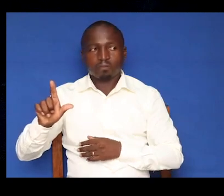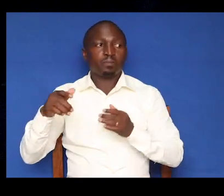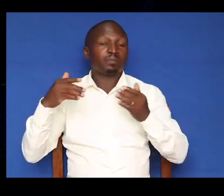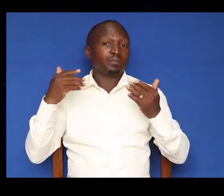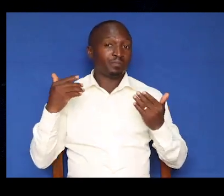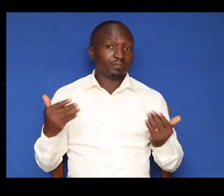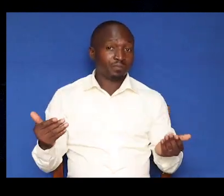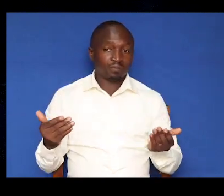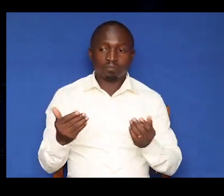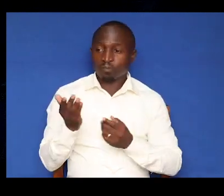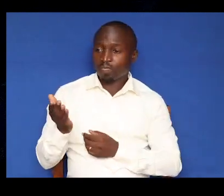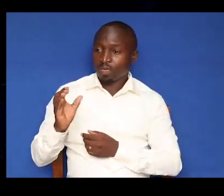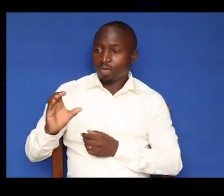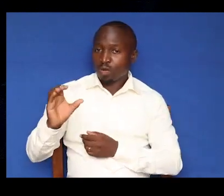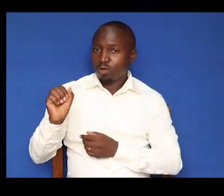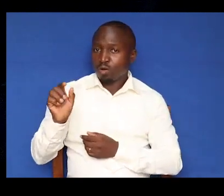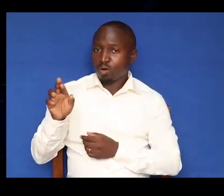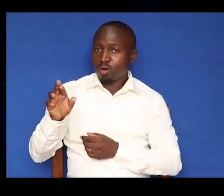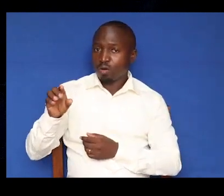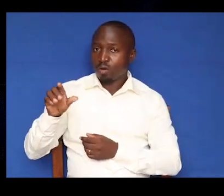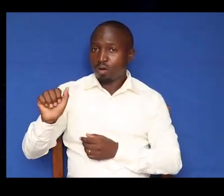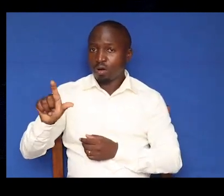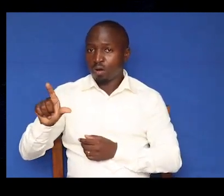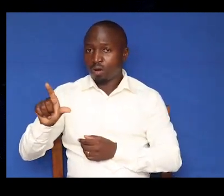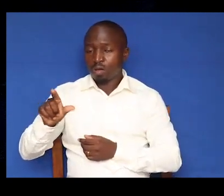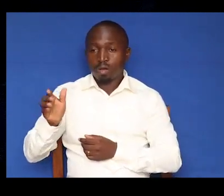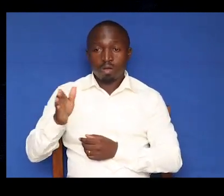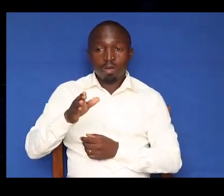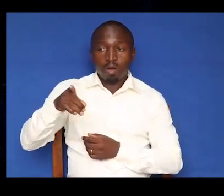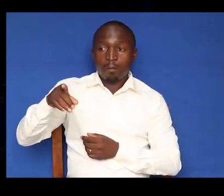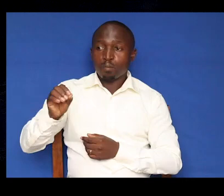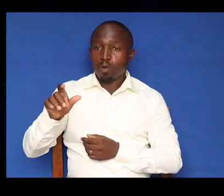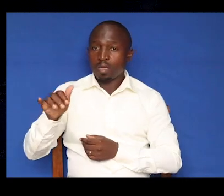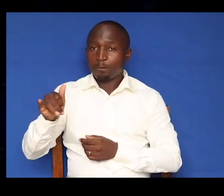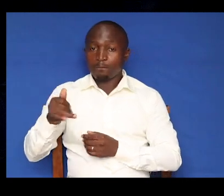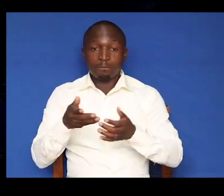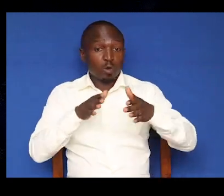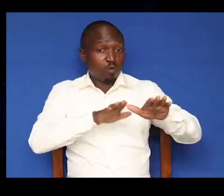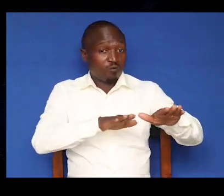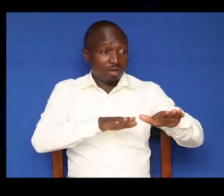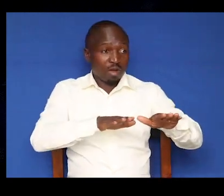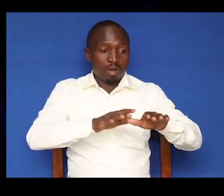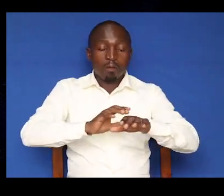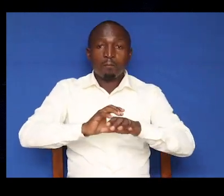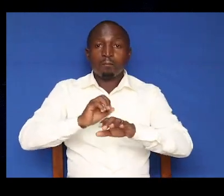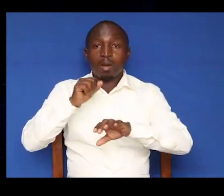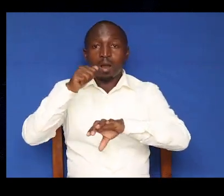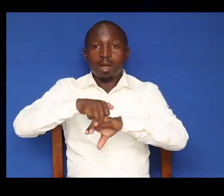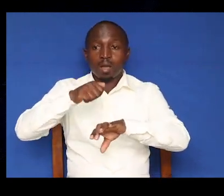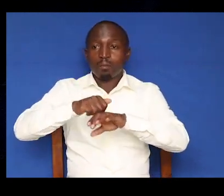Now, as the coral polyps die, corals left steadily